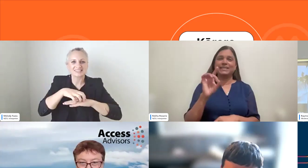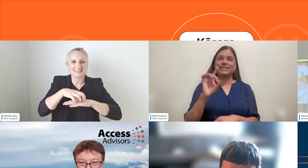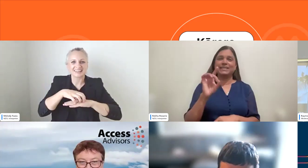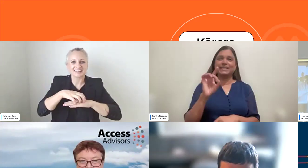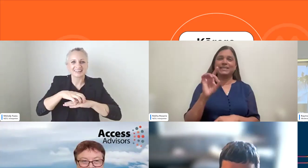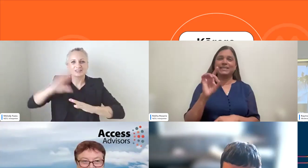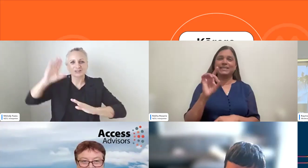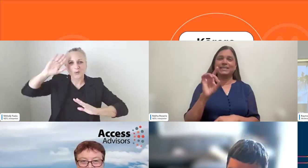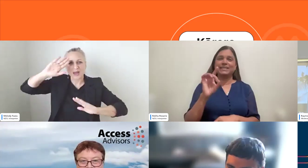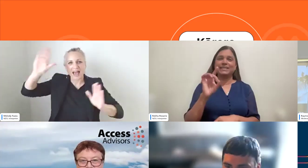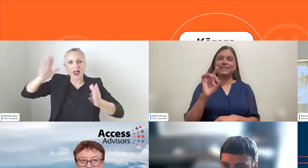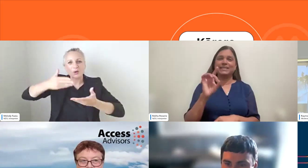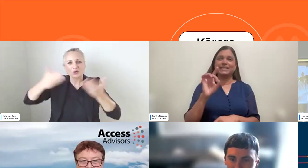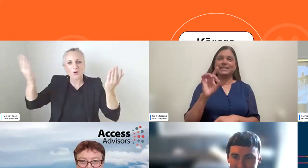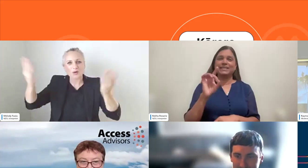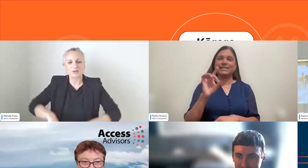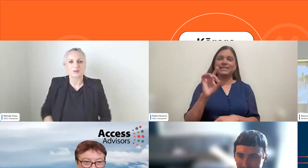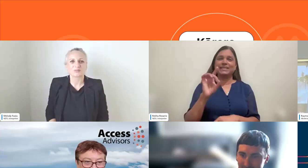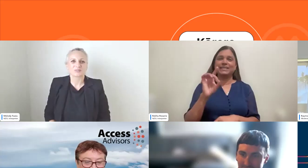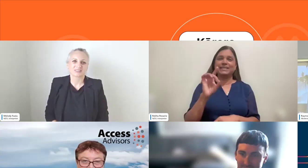you. Kia ora.